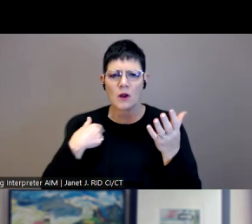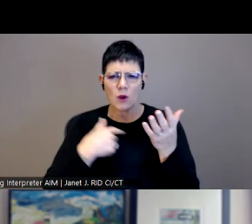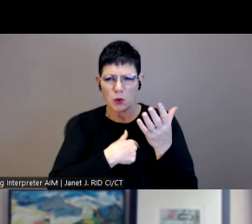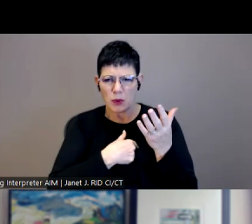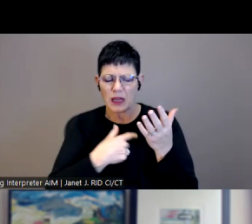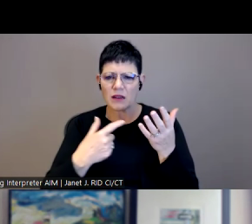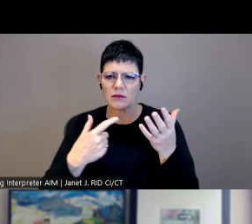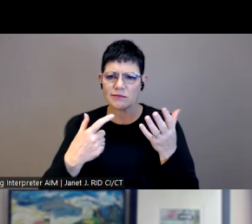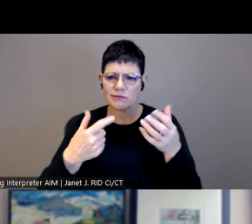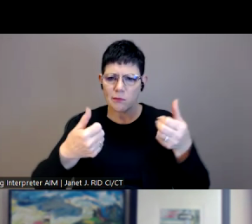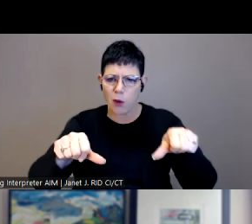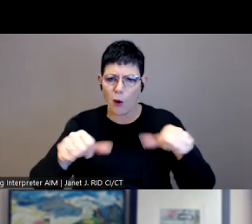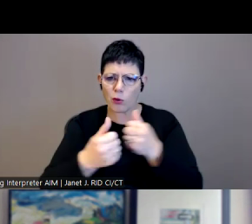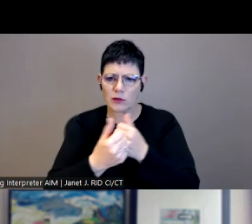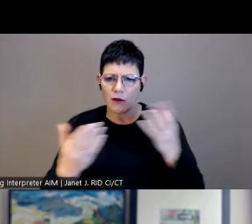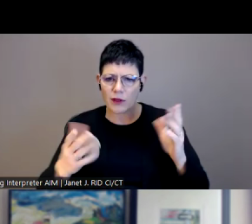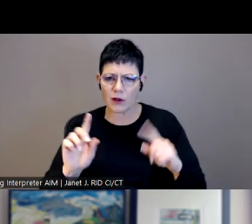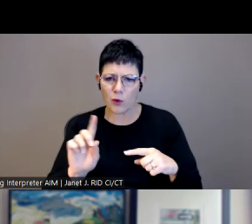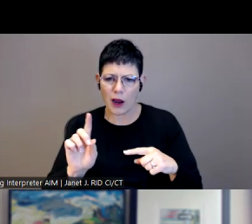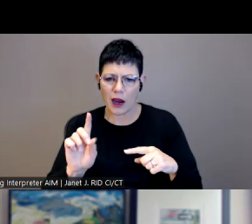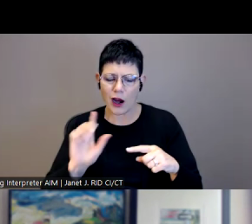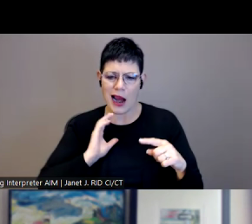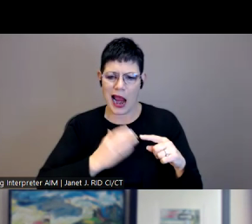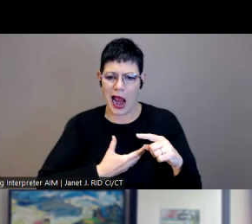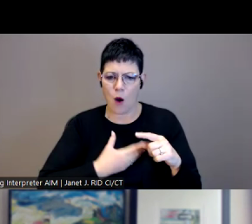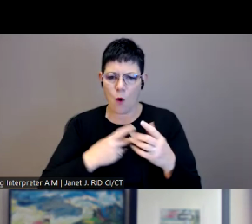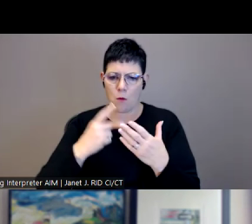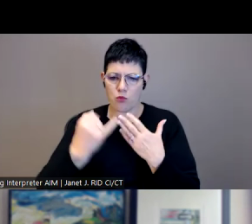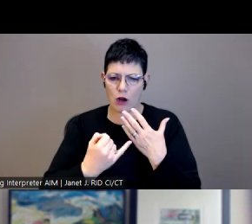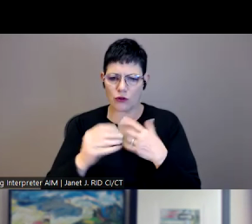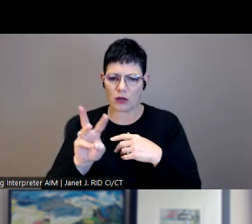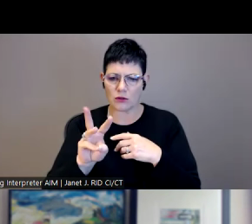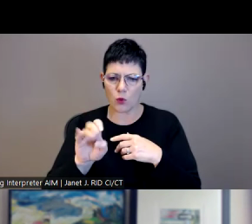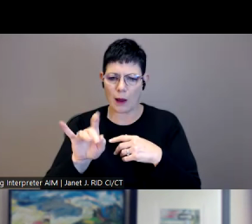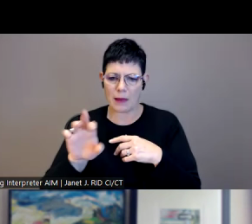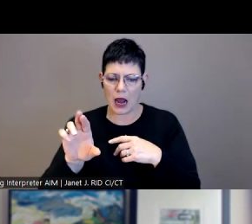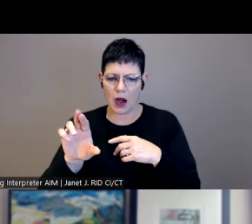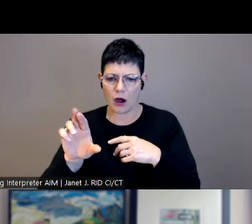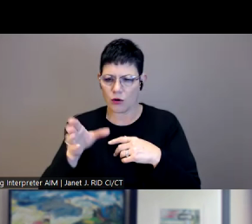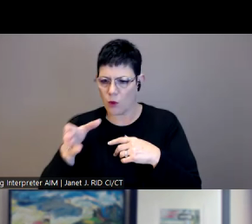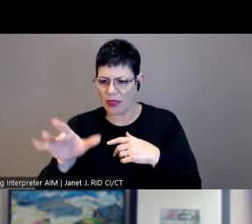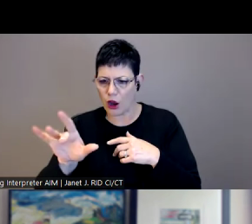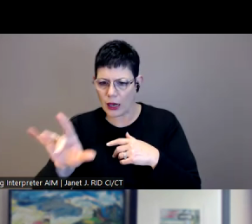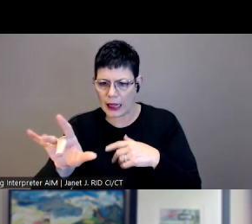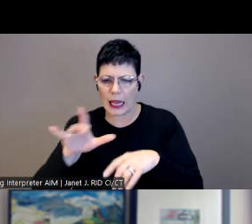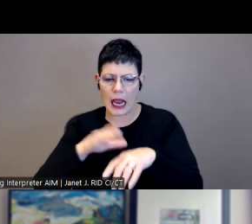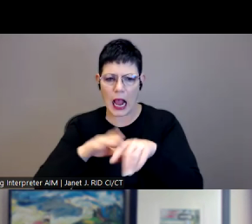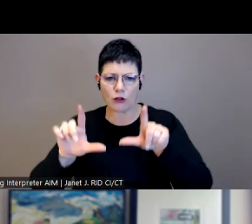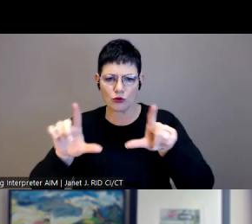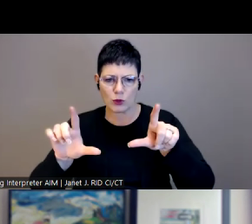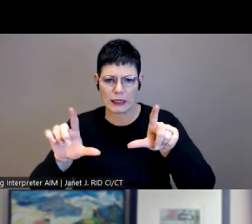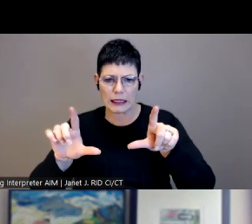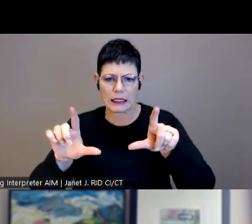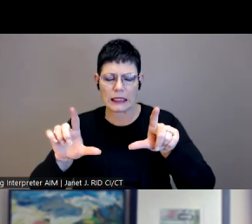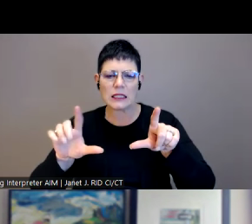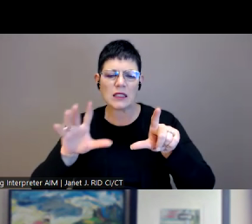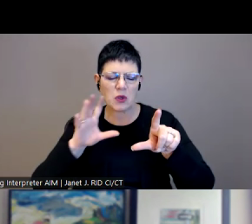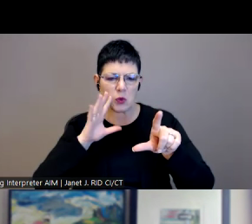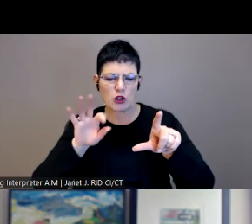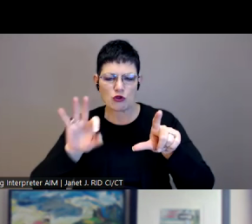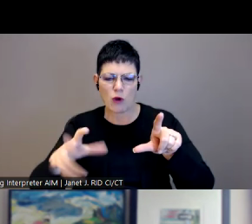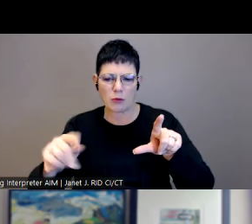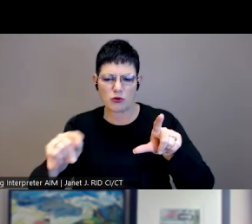our materials on our Grassroots Project webinar, and that is right there on the screen, and we'll put that in the chat for